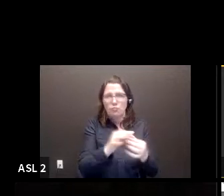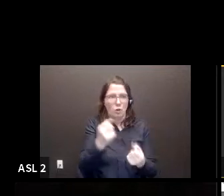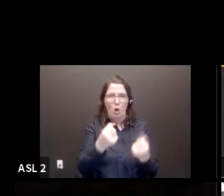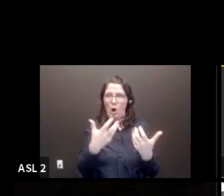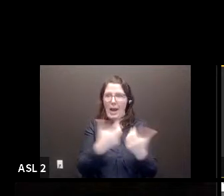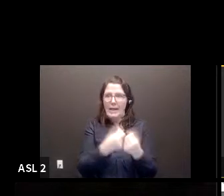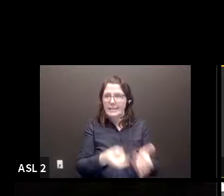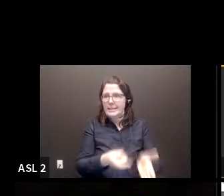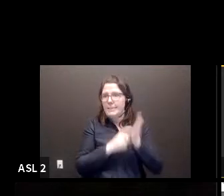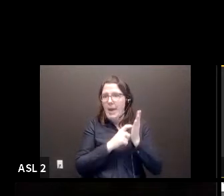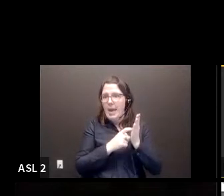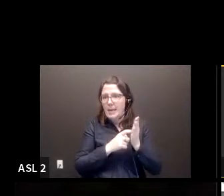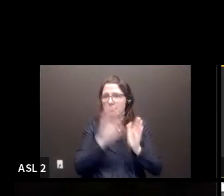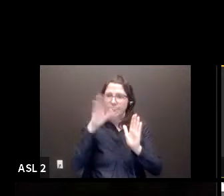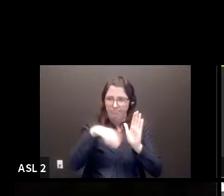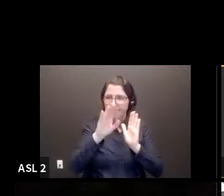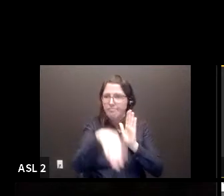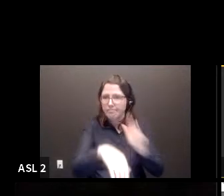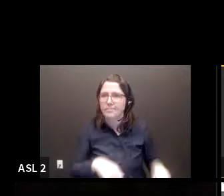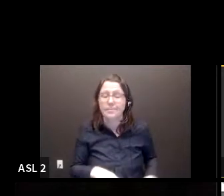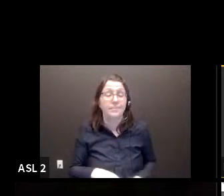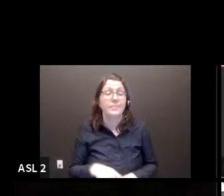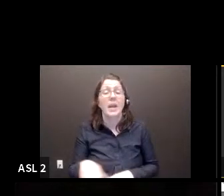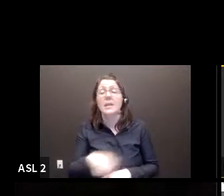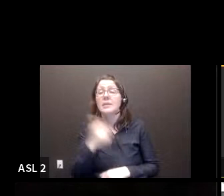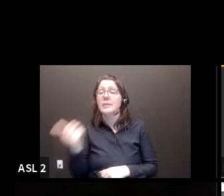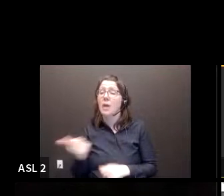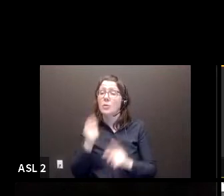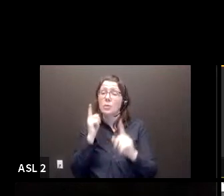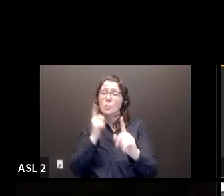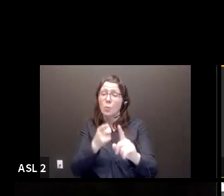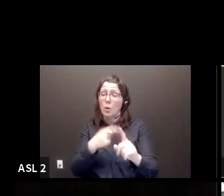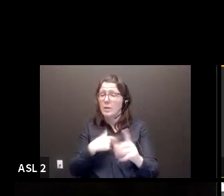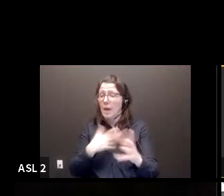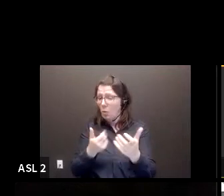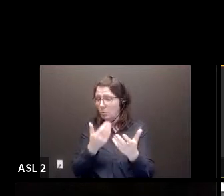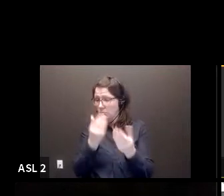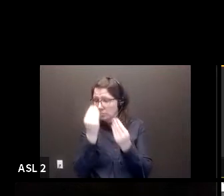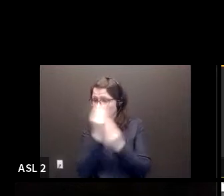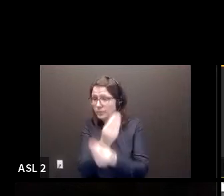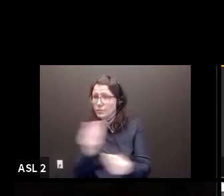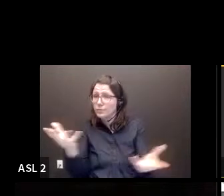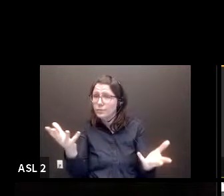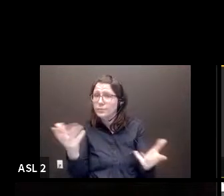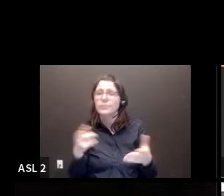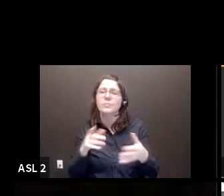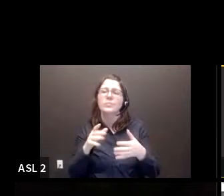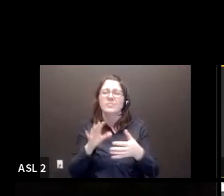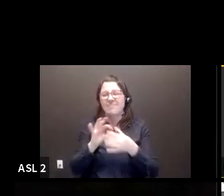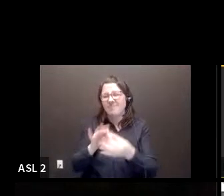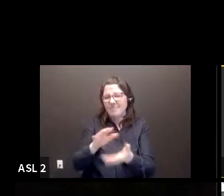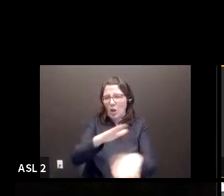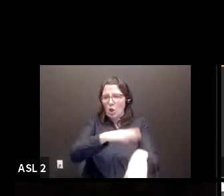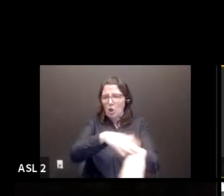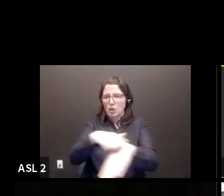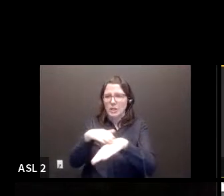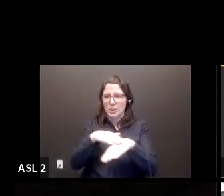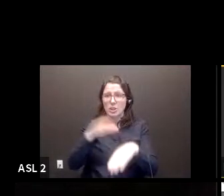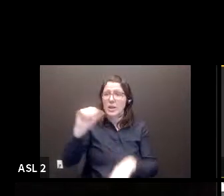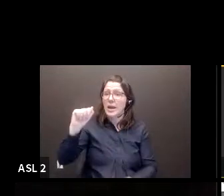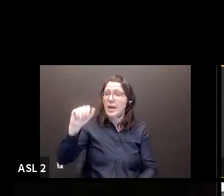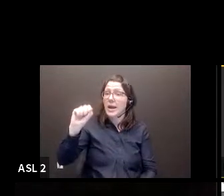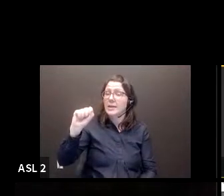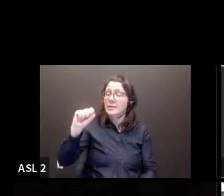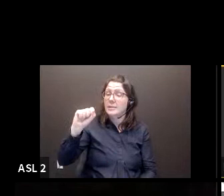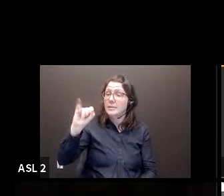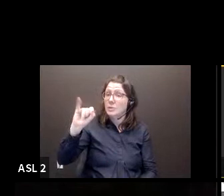there was a one other point i wanted to make yes around consultation so when i did the project so acell is the sole source provider we did